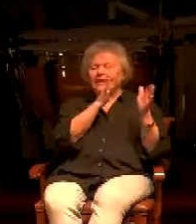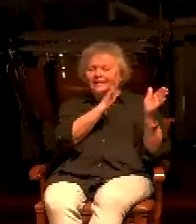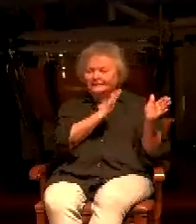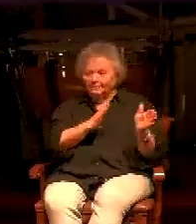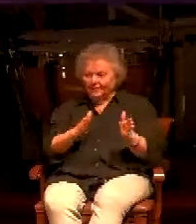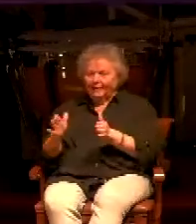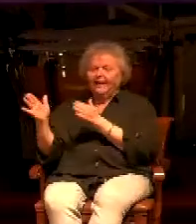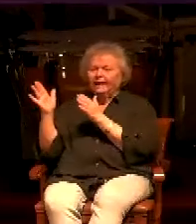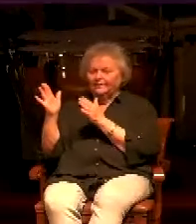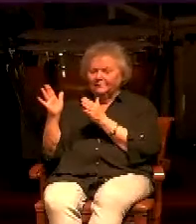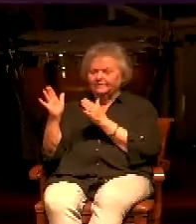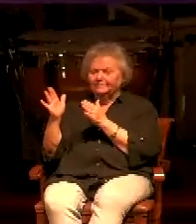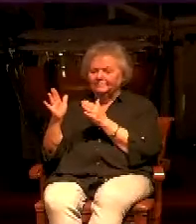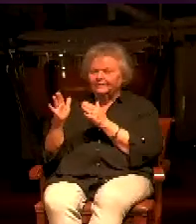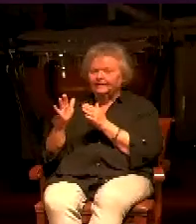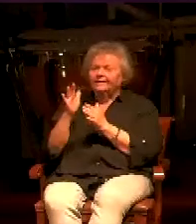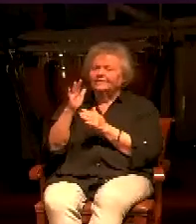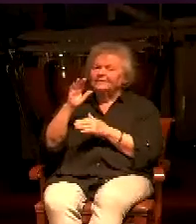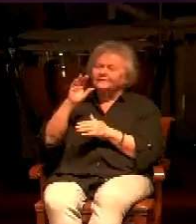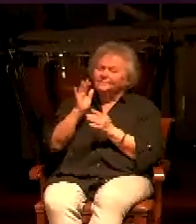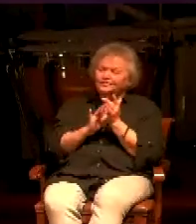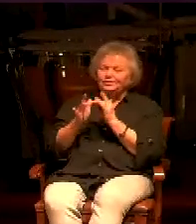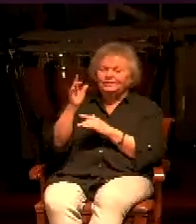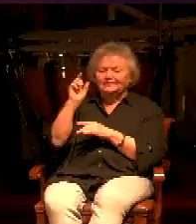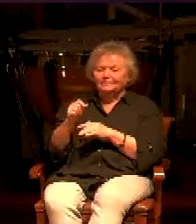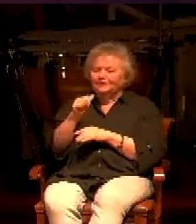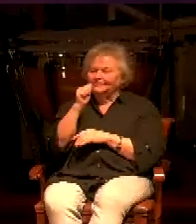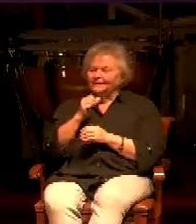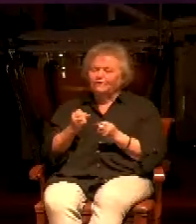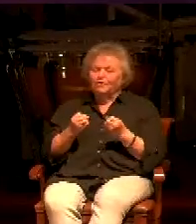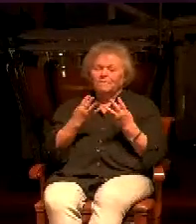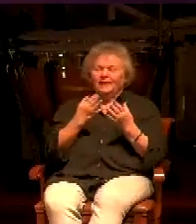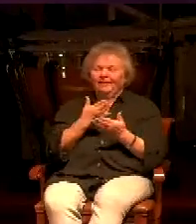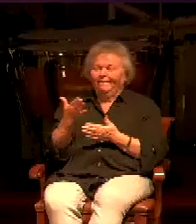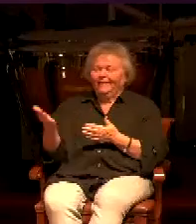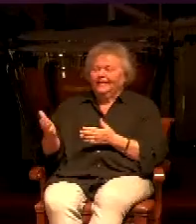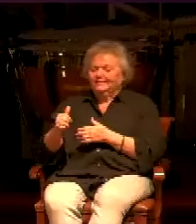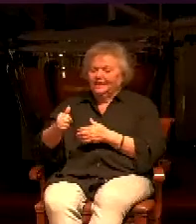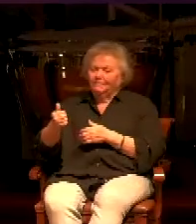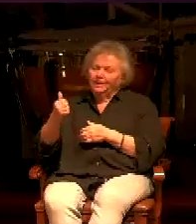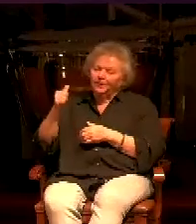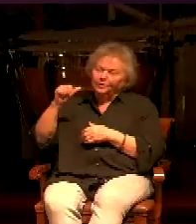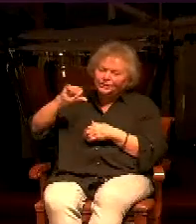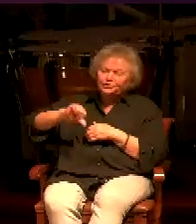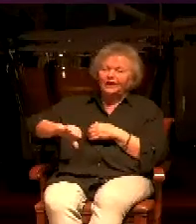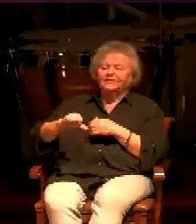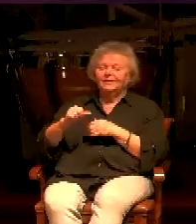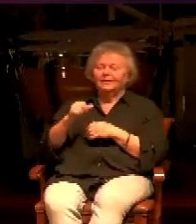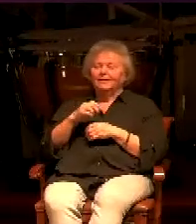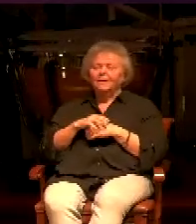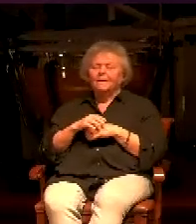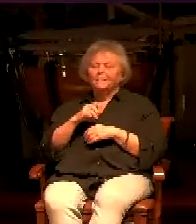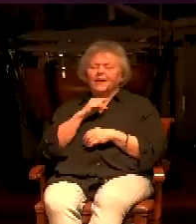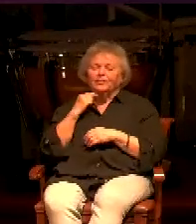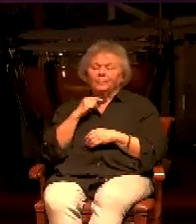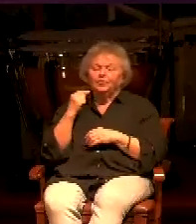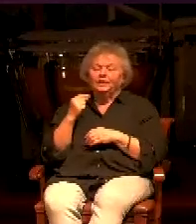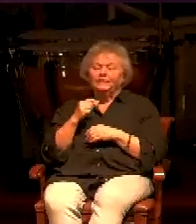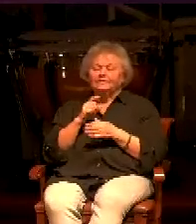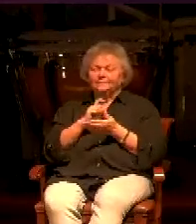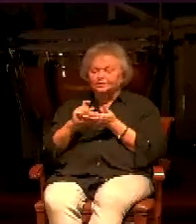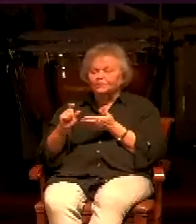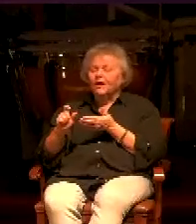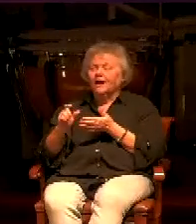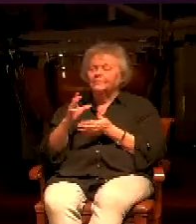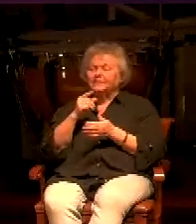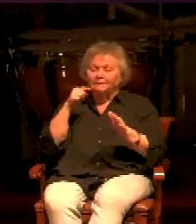the Son of Man must suffer many things and be rejected by the elders and the chief priests and scribes and be killed and on the third day be raised. It may look